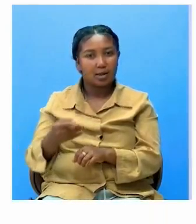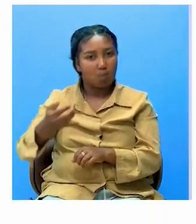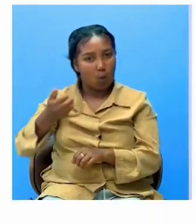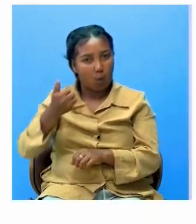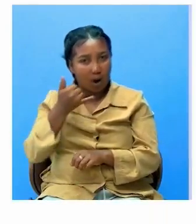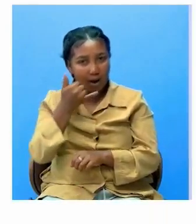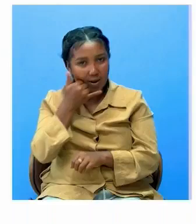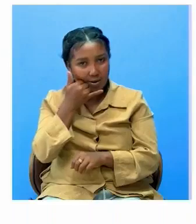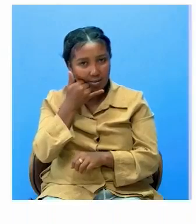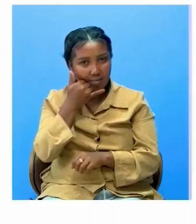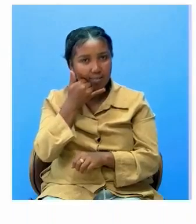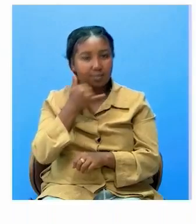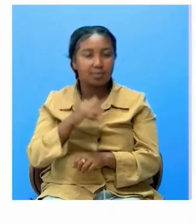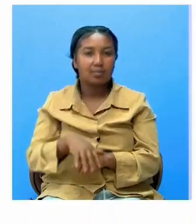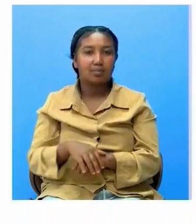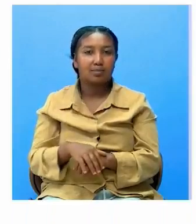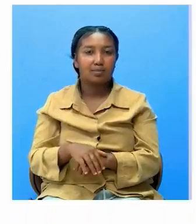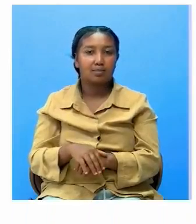mobile,